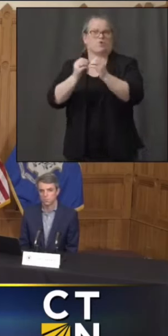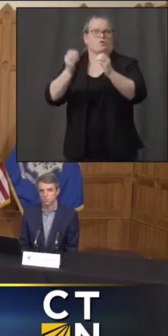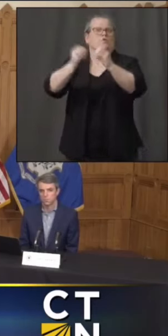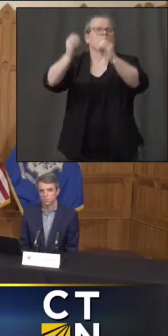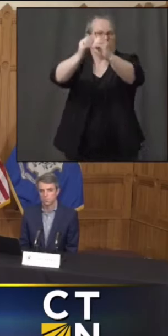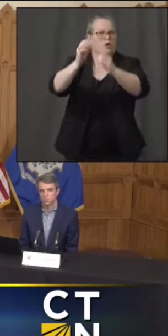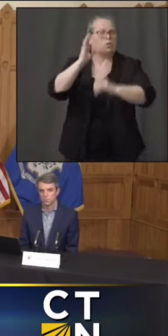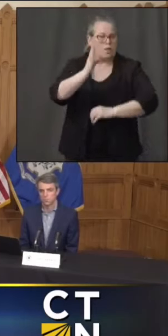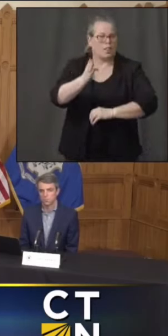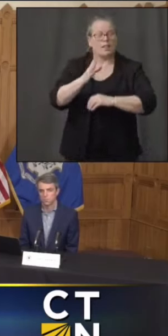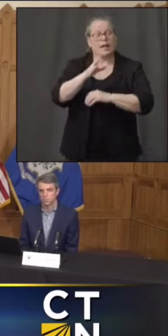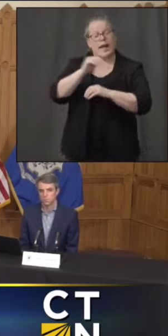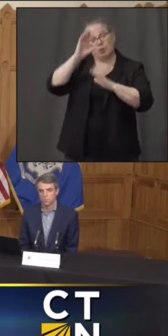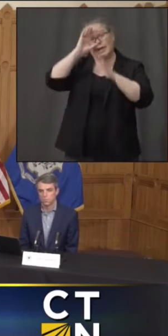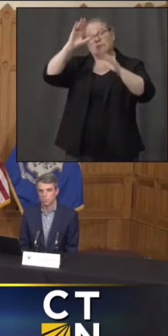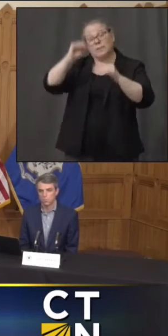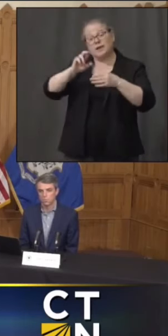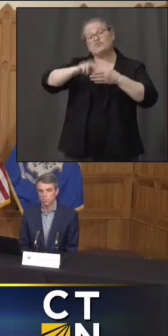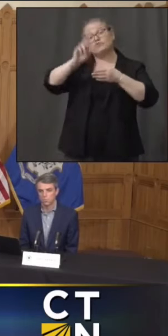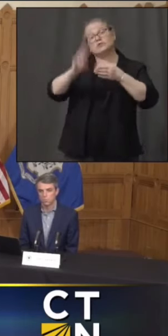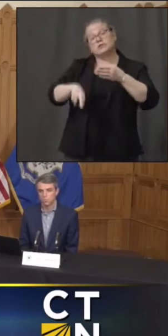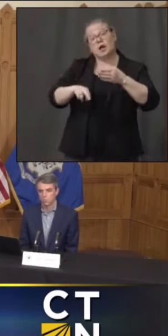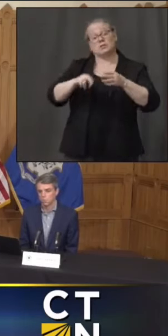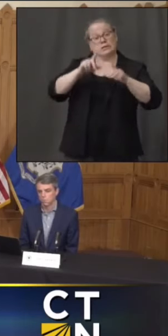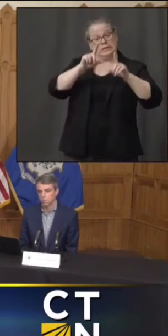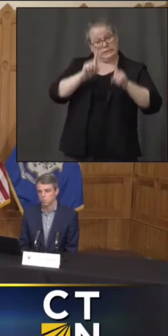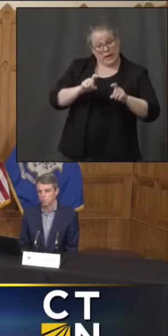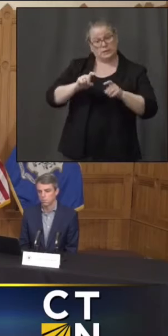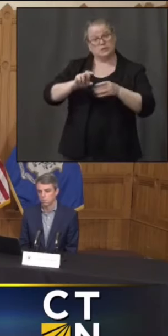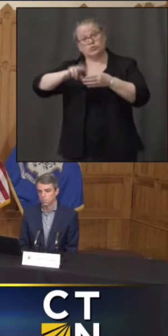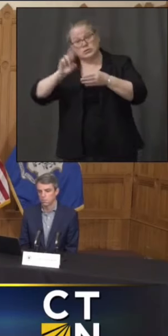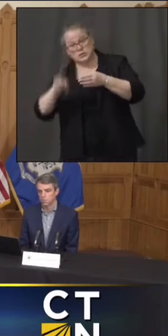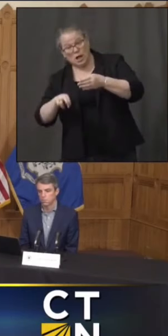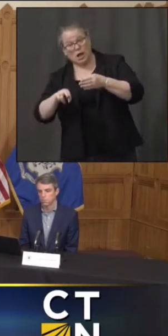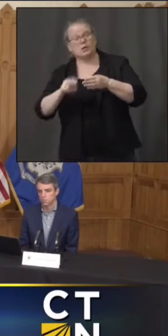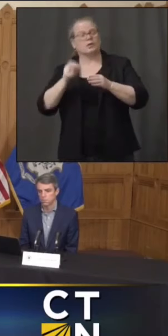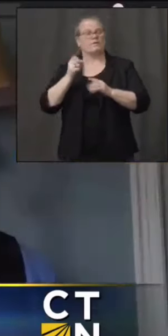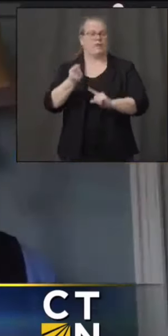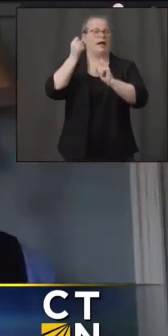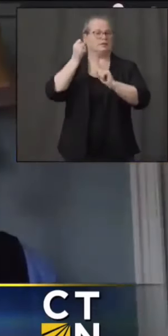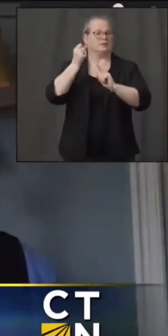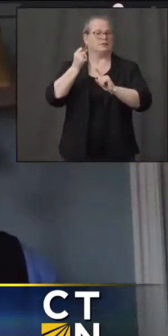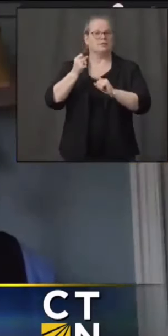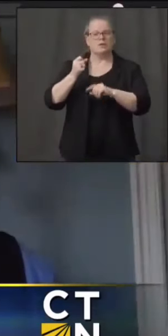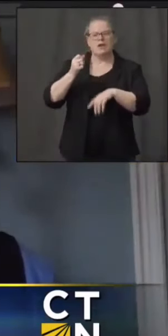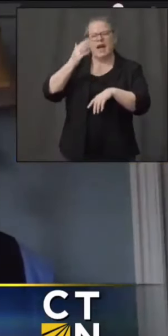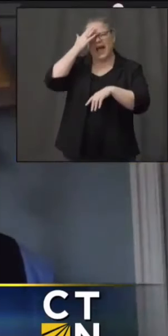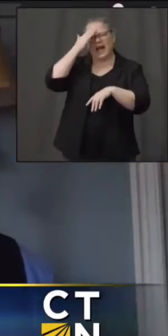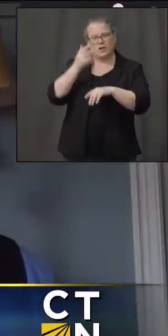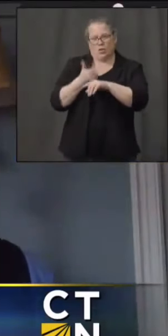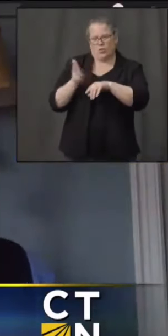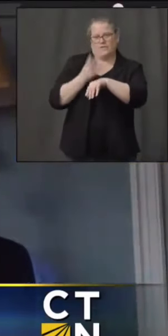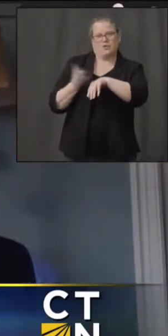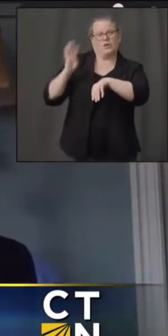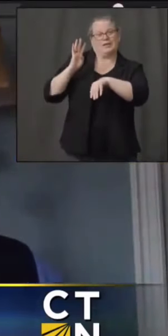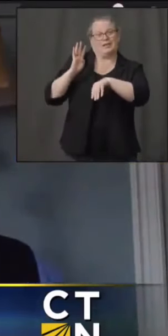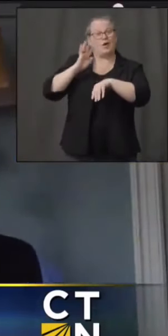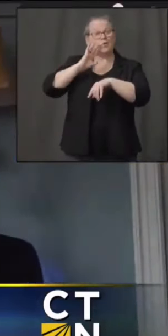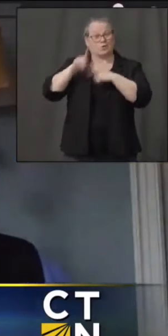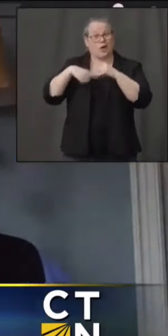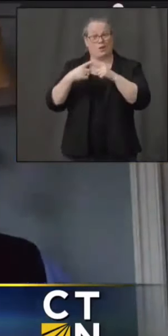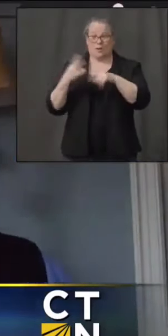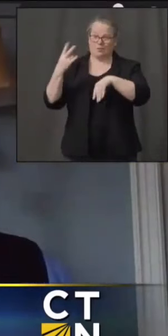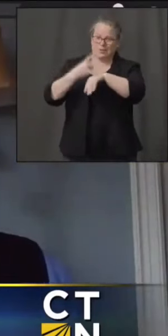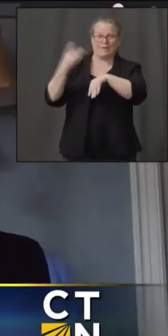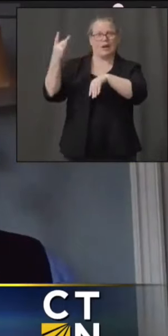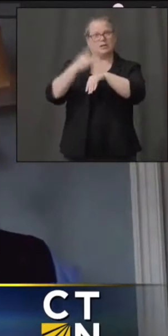turnaround time will be much quicker. I know that just 3 or 4 weeks ago, we were talking about 7 or 8 days,